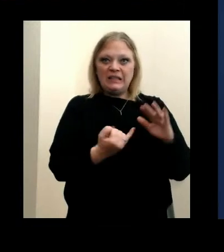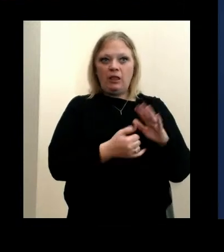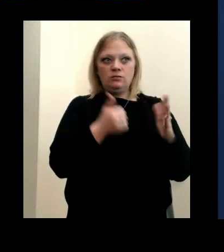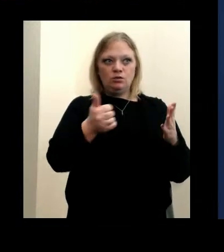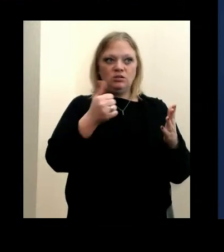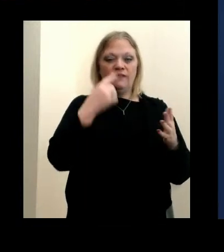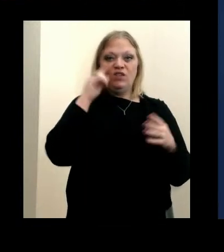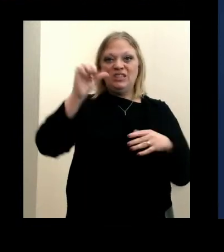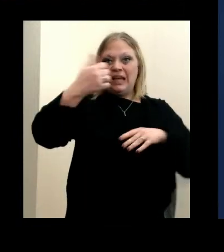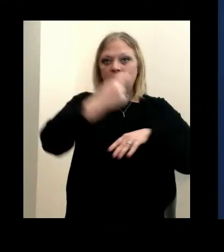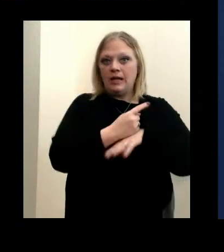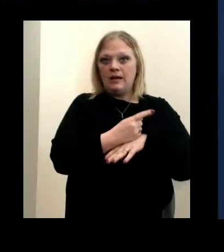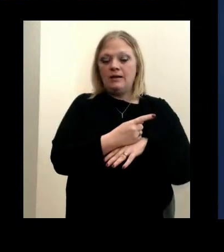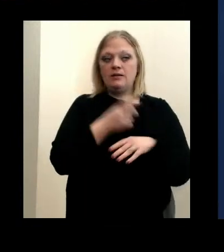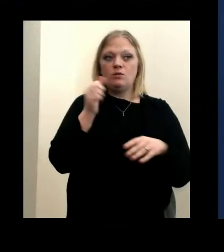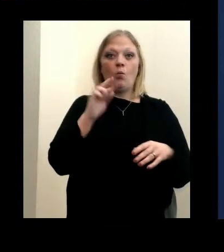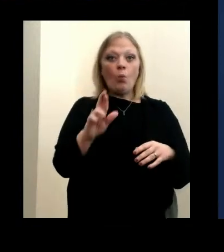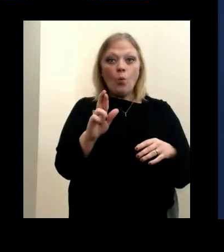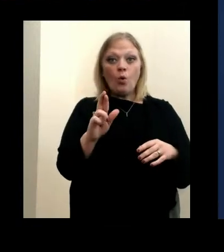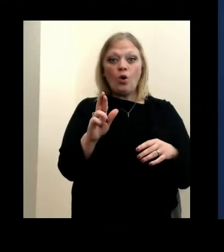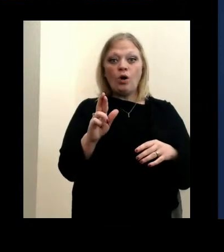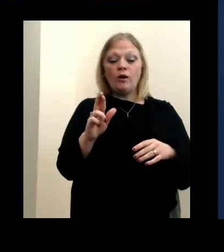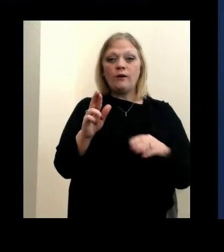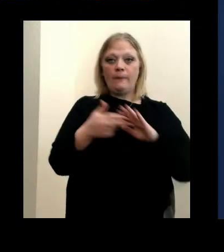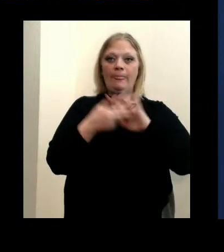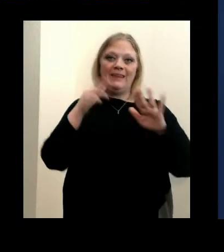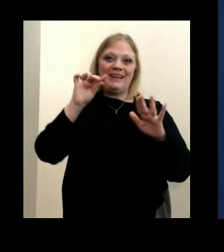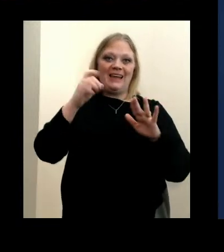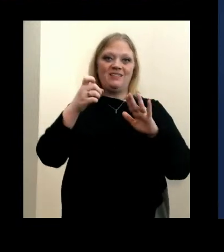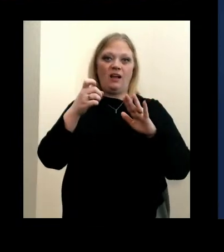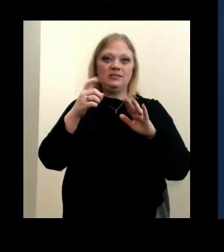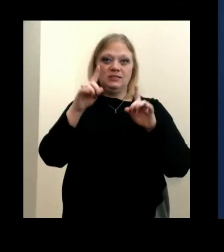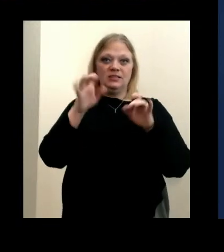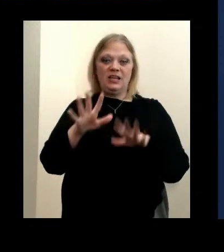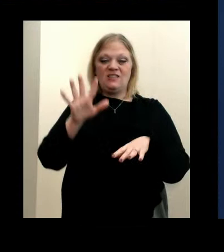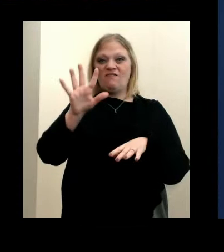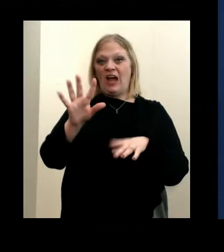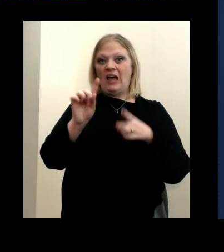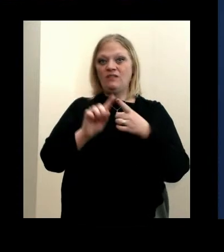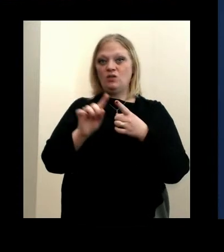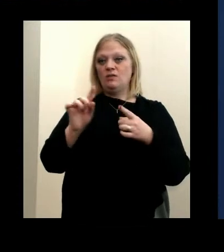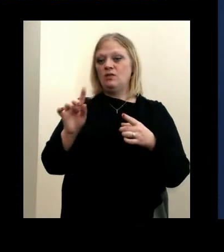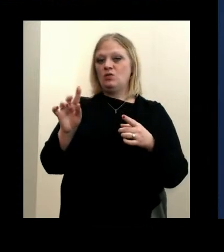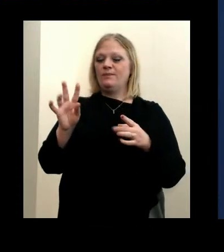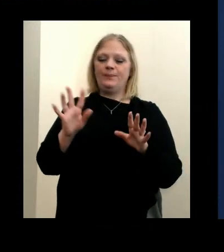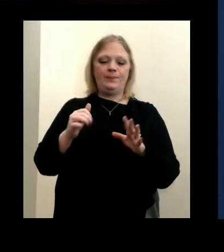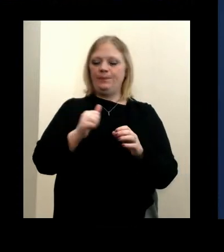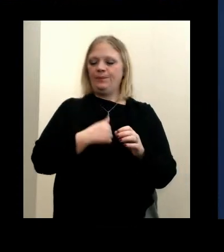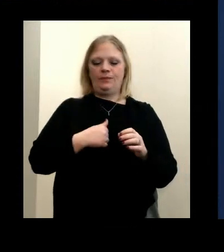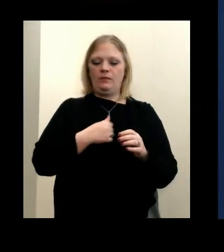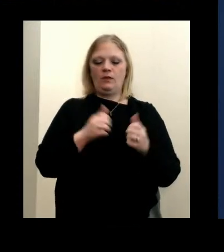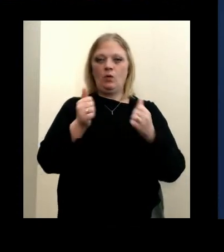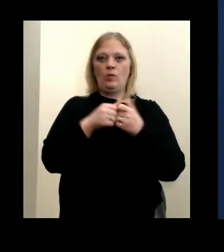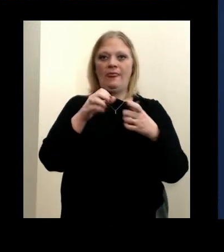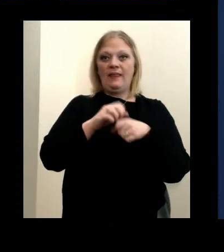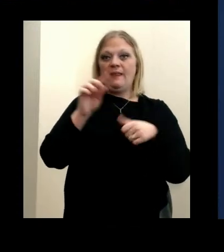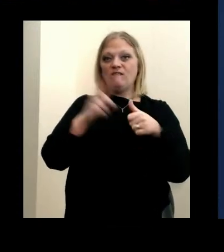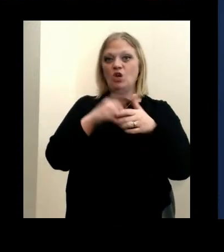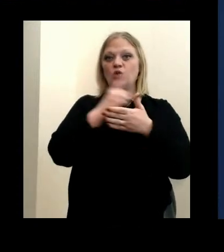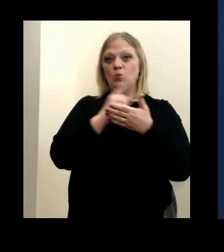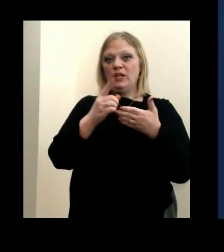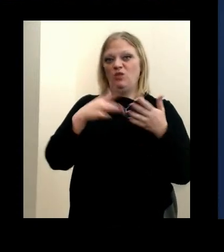10 days or get a diagnostic test 5 to 7 days, within the first week of